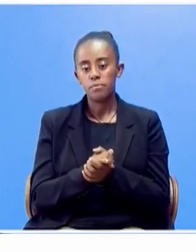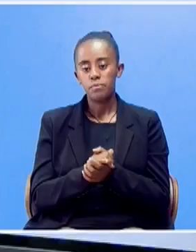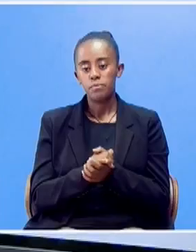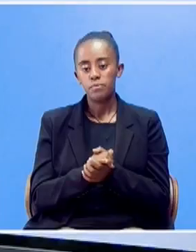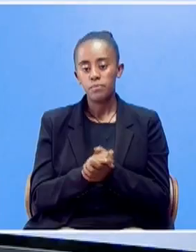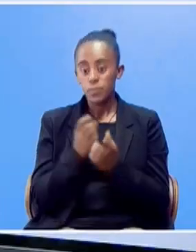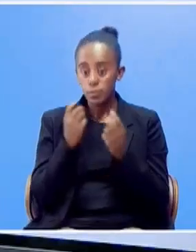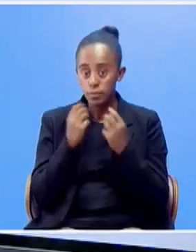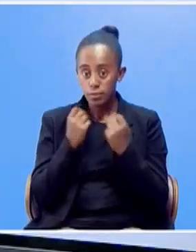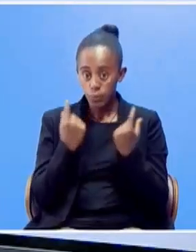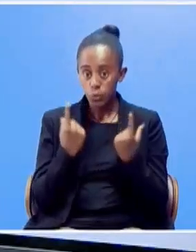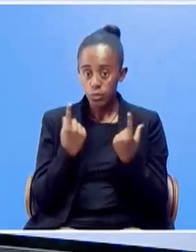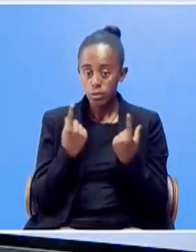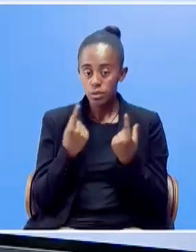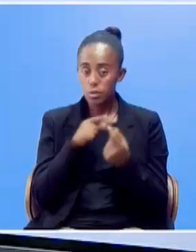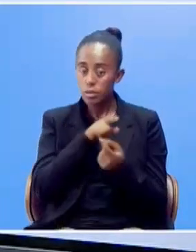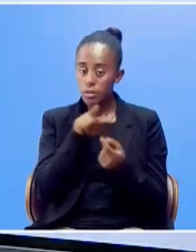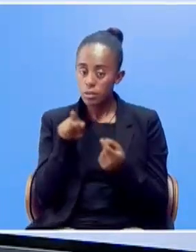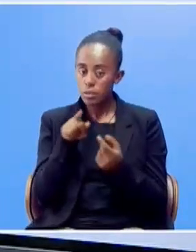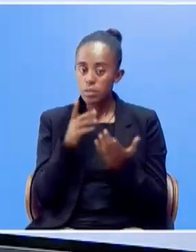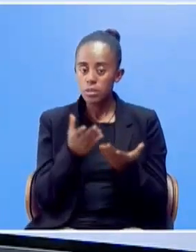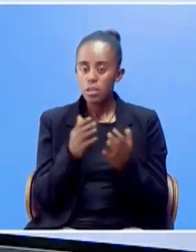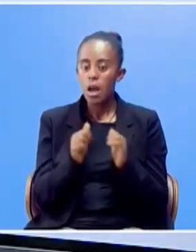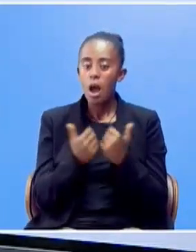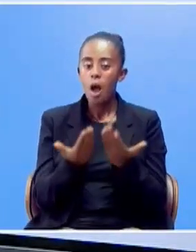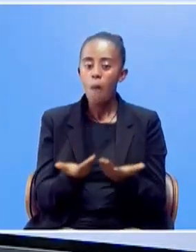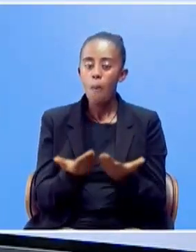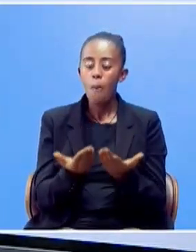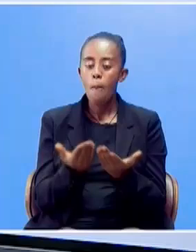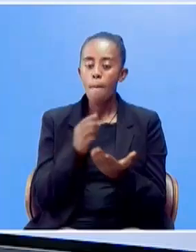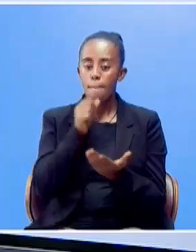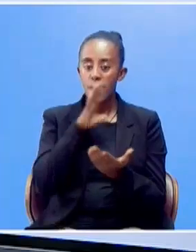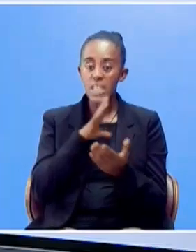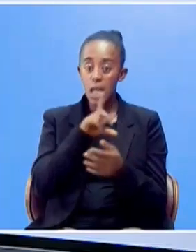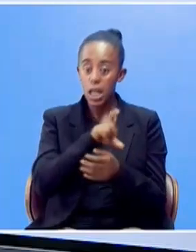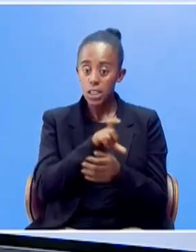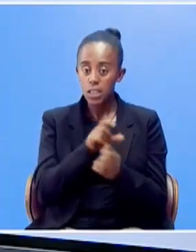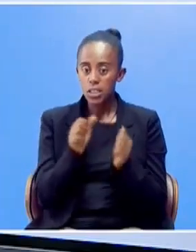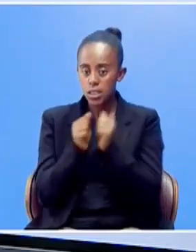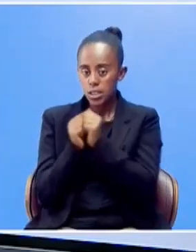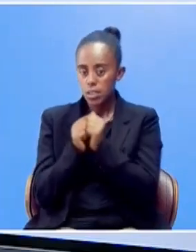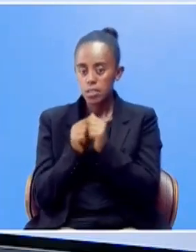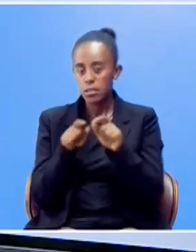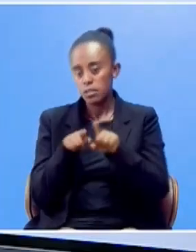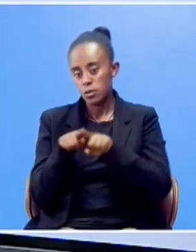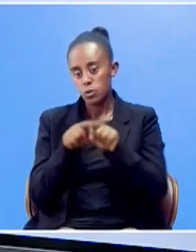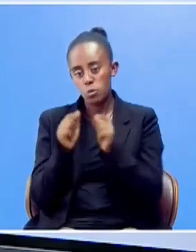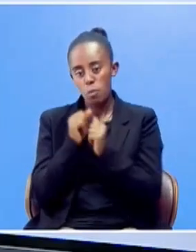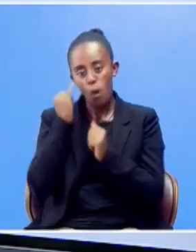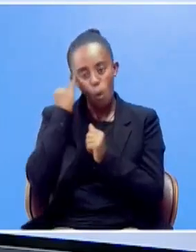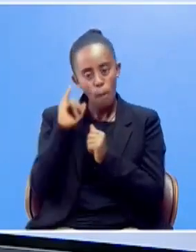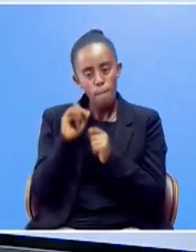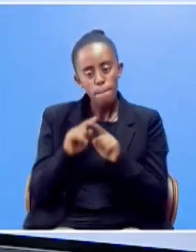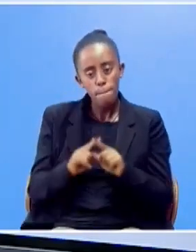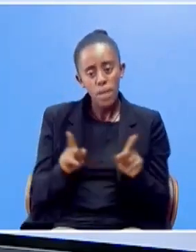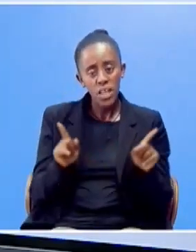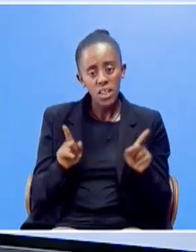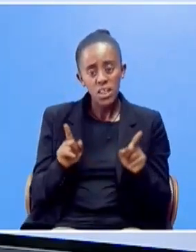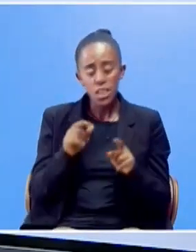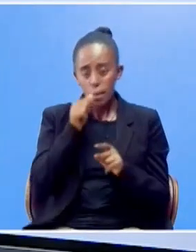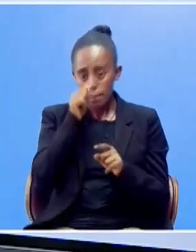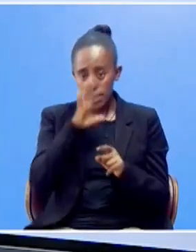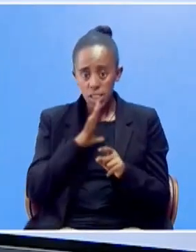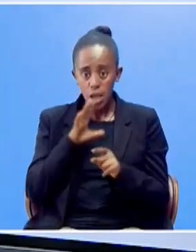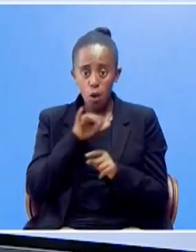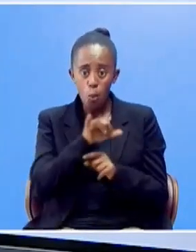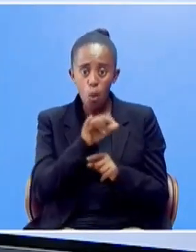You see? This is how Mr. X agrees with my opinion. But Mr. Y